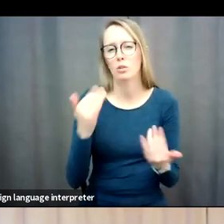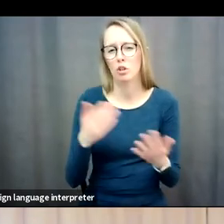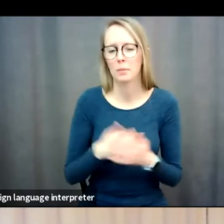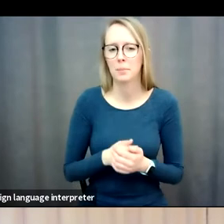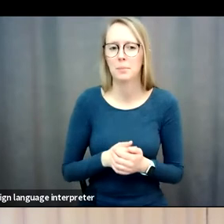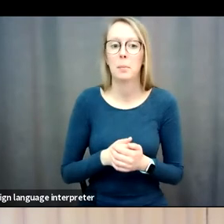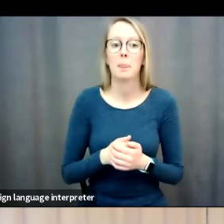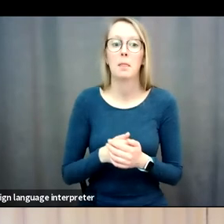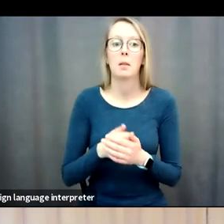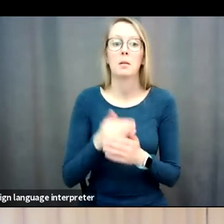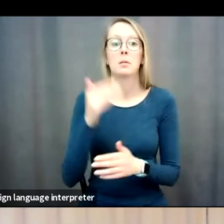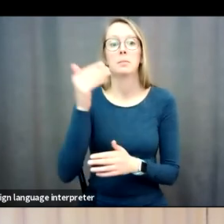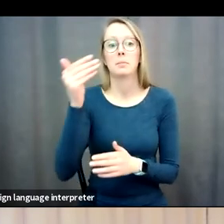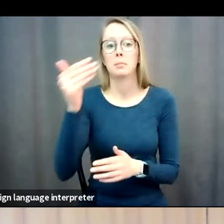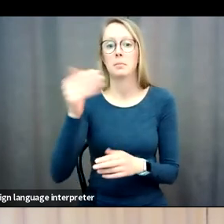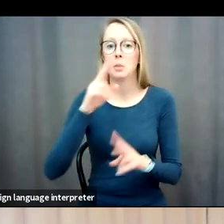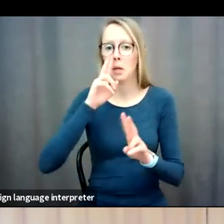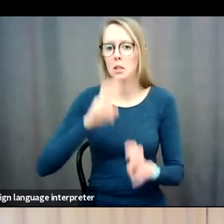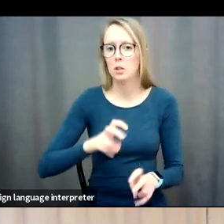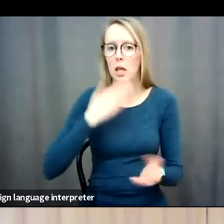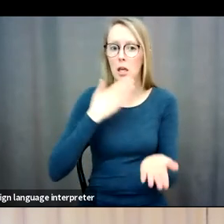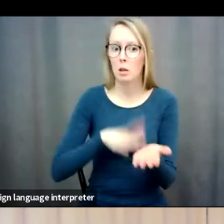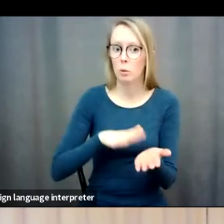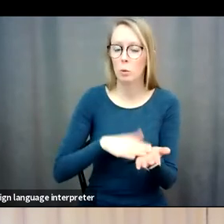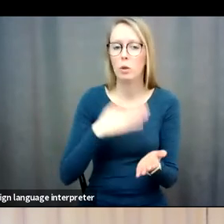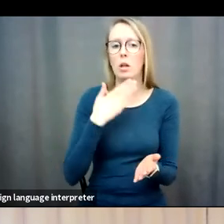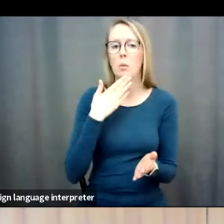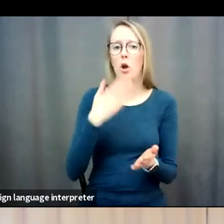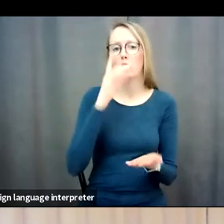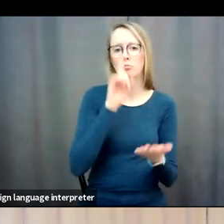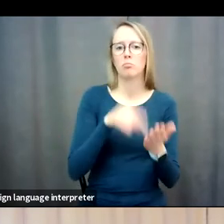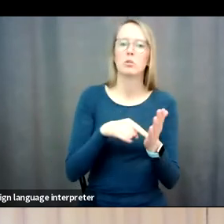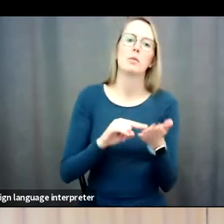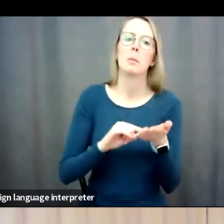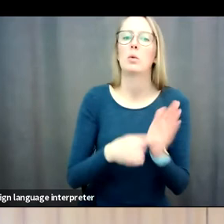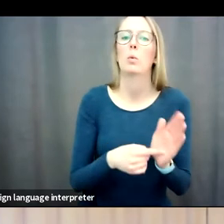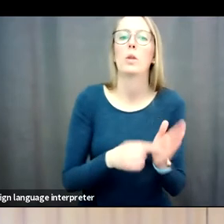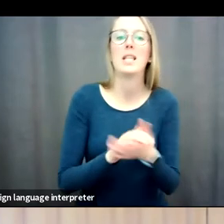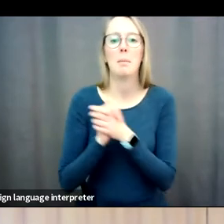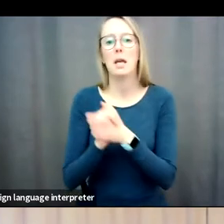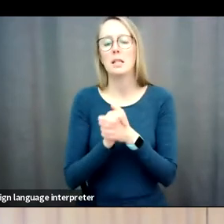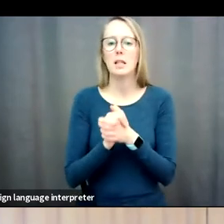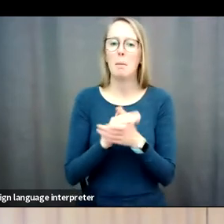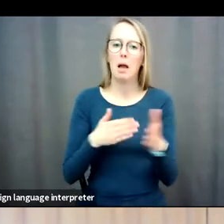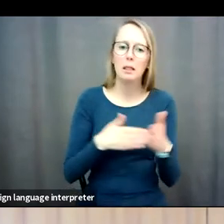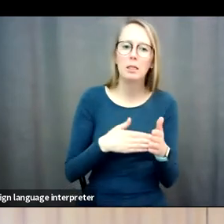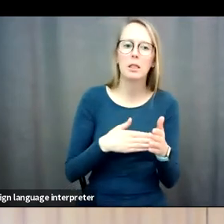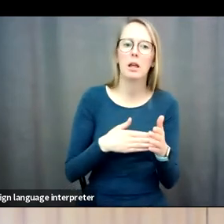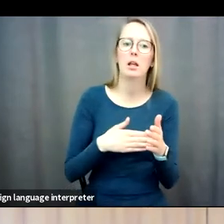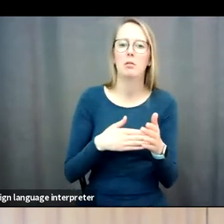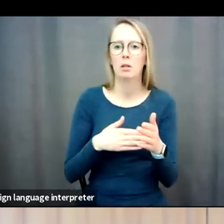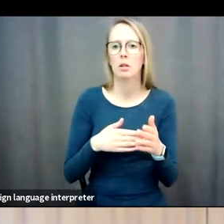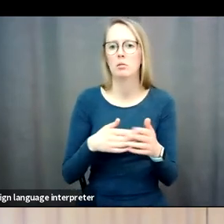Later, analysis of the recommendations can be used to highlight common challenges and lay the foundations for a methodical and